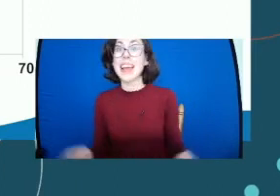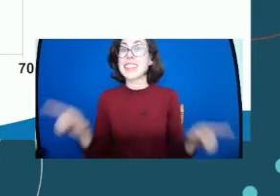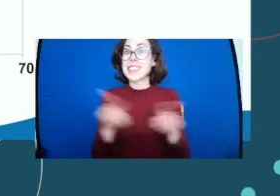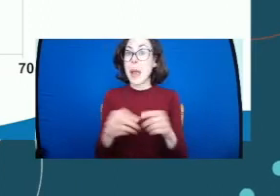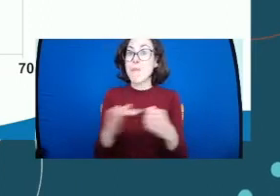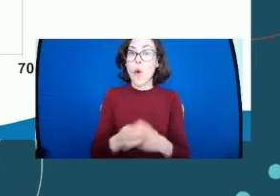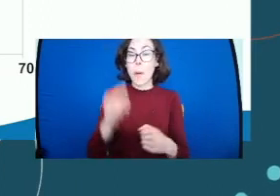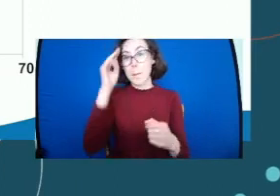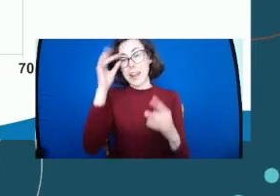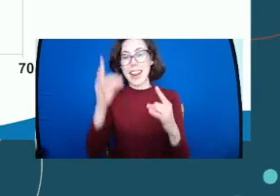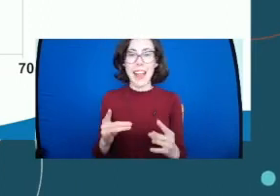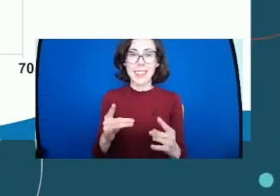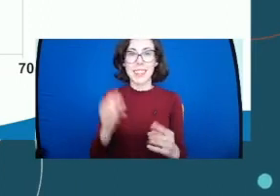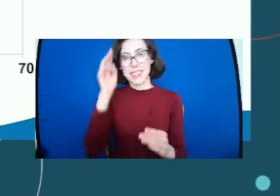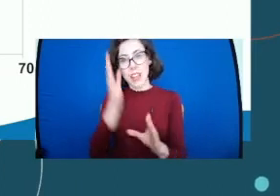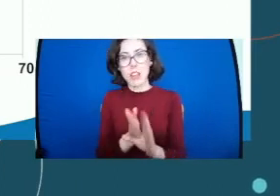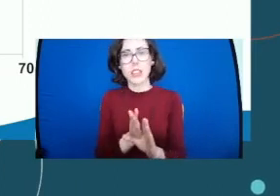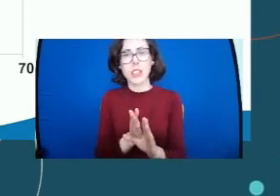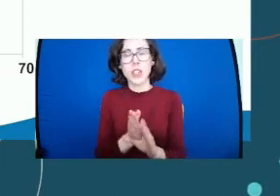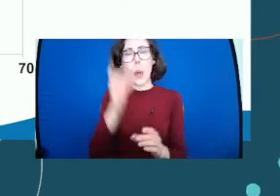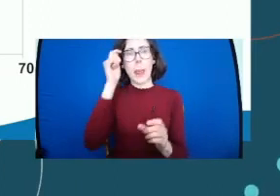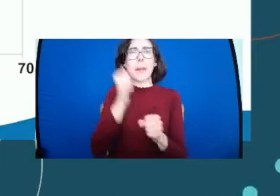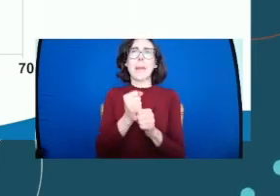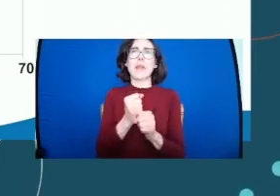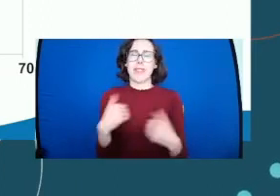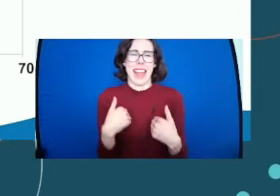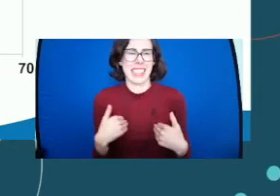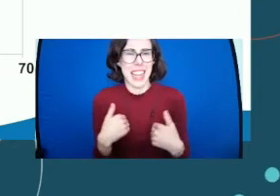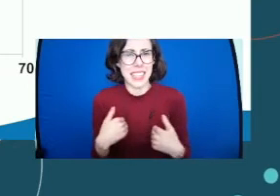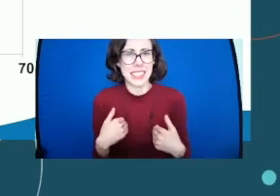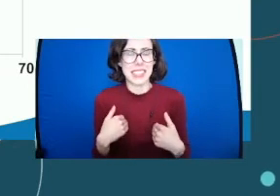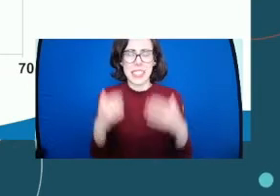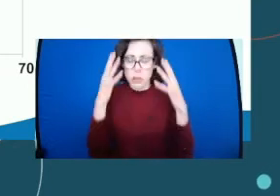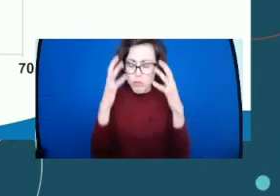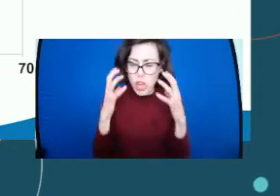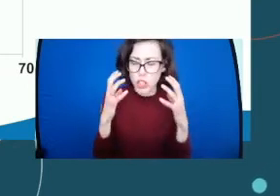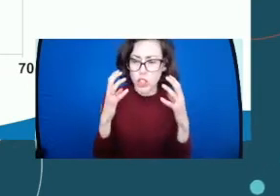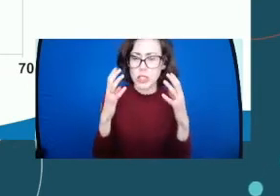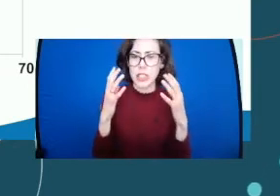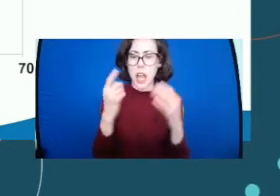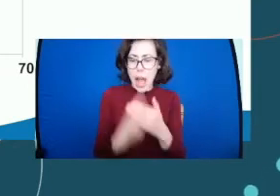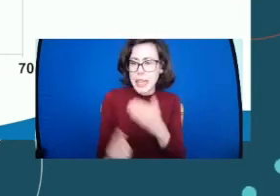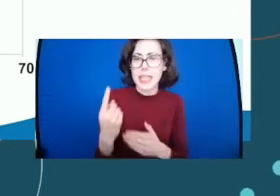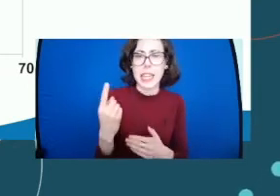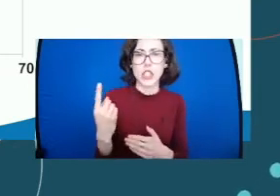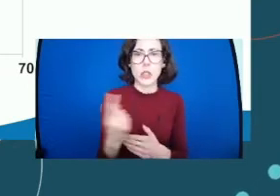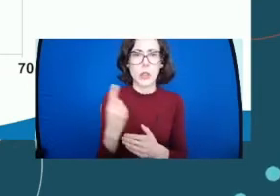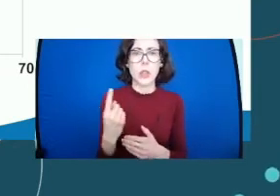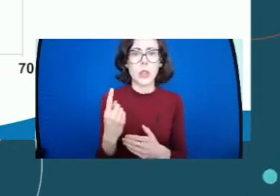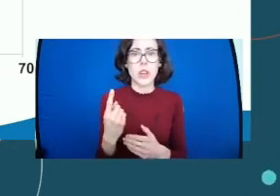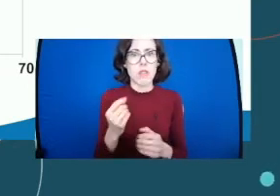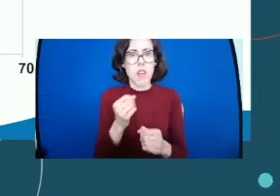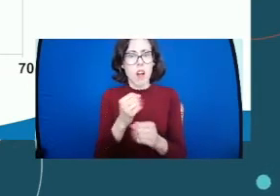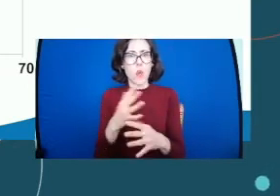at health concerns like anxiety, communication, depression, isolation, these are all